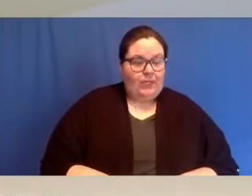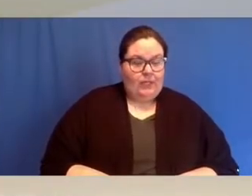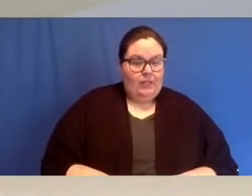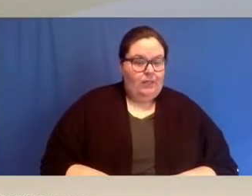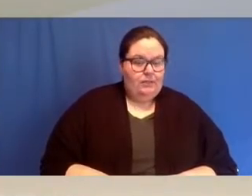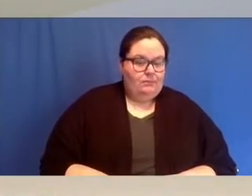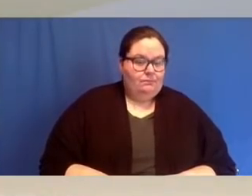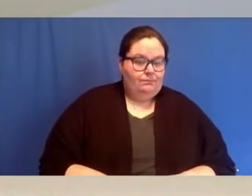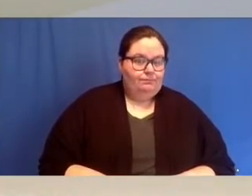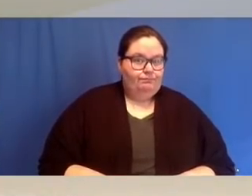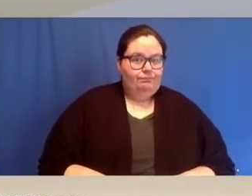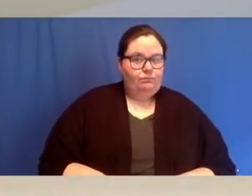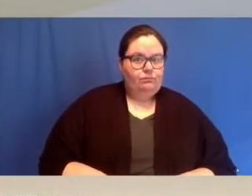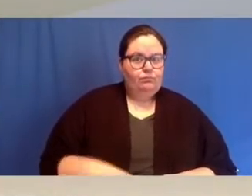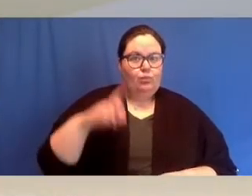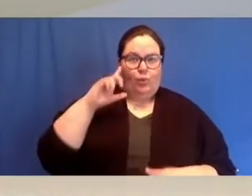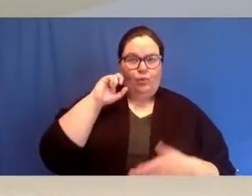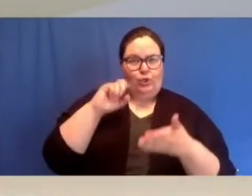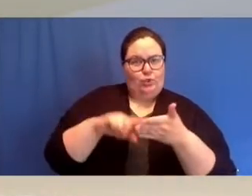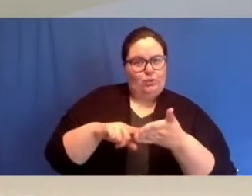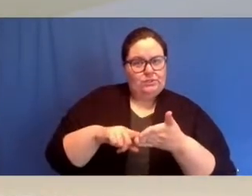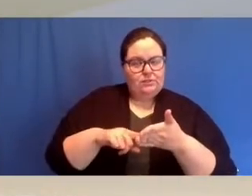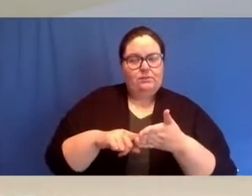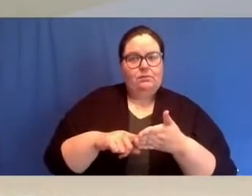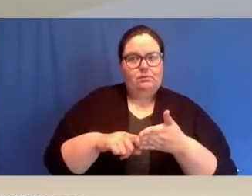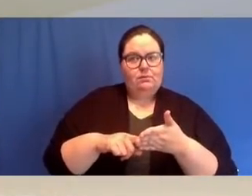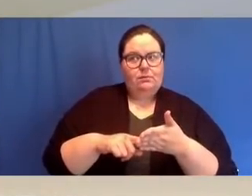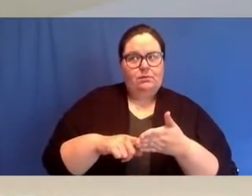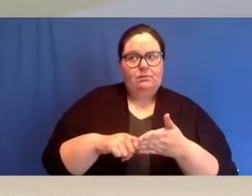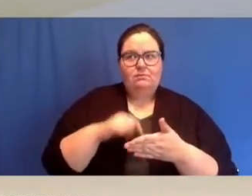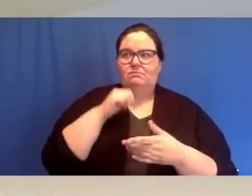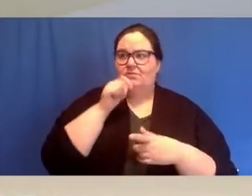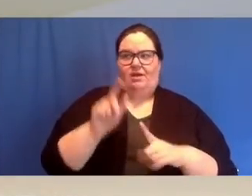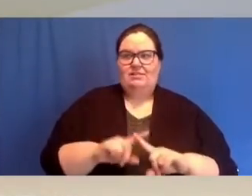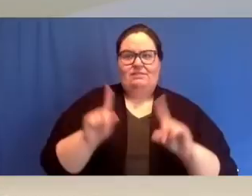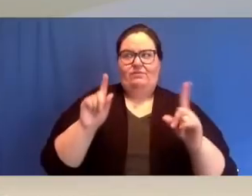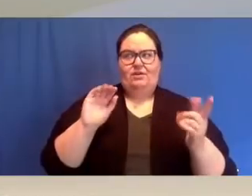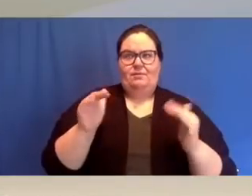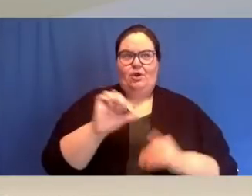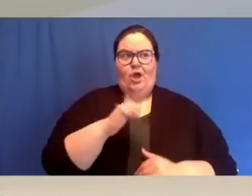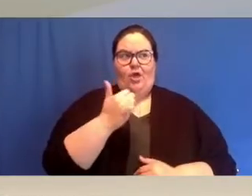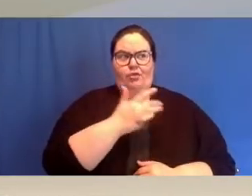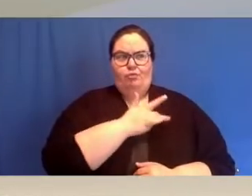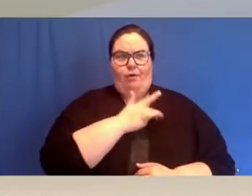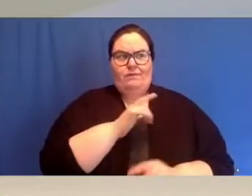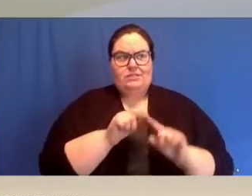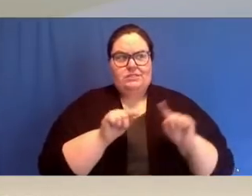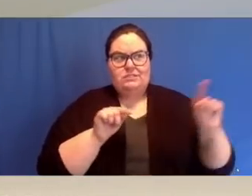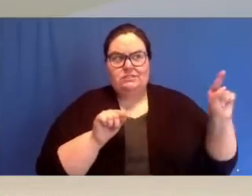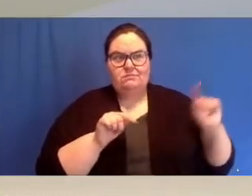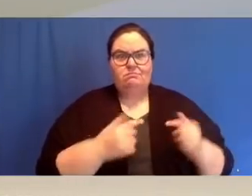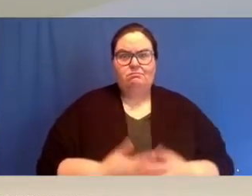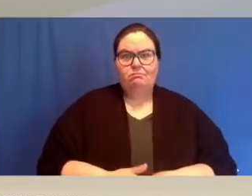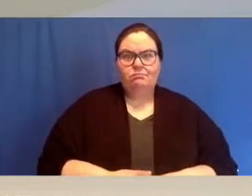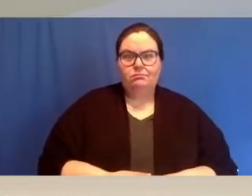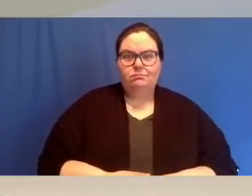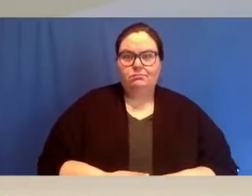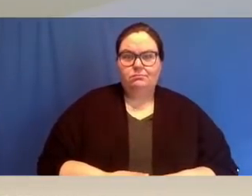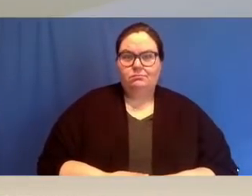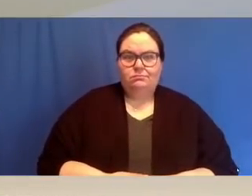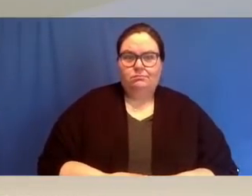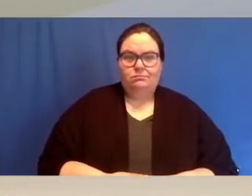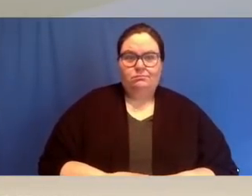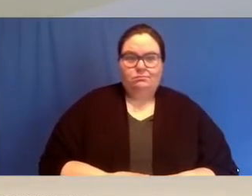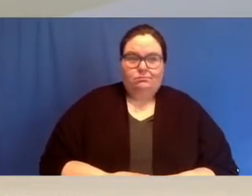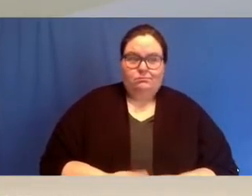And what we're seeing here is certainly not unique. As has been pointed out, it's happening in all our